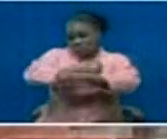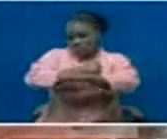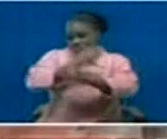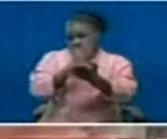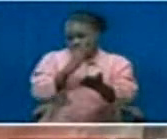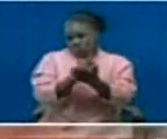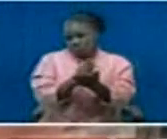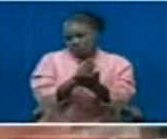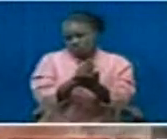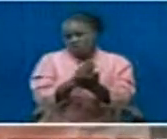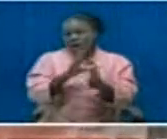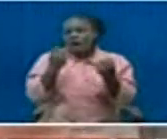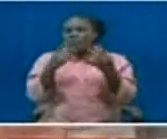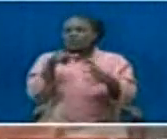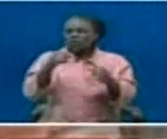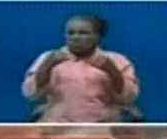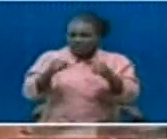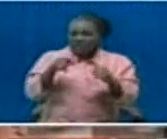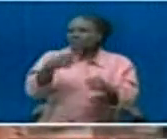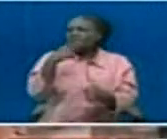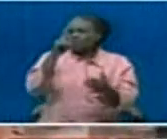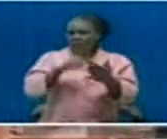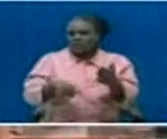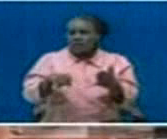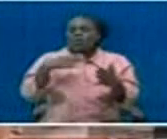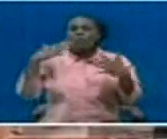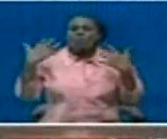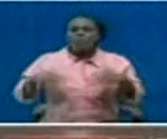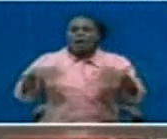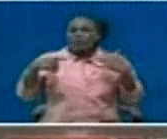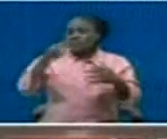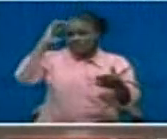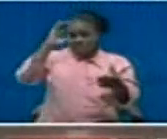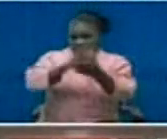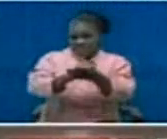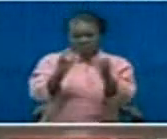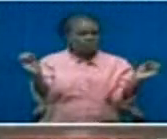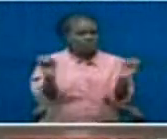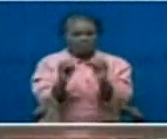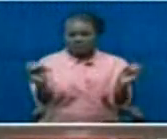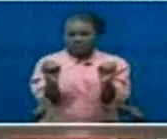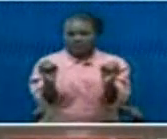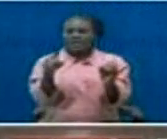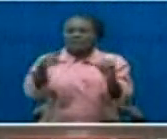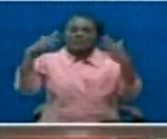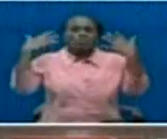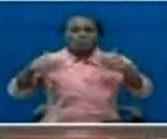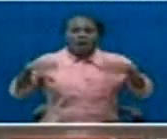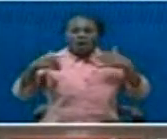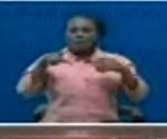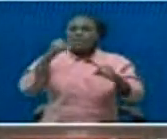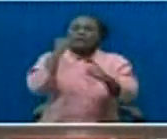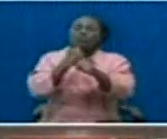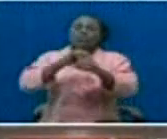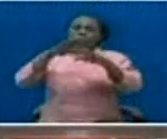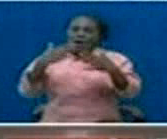how far you went, how much you struggle, what do they say? They just wonder. They can't believe it. You know, they just wonder, how come I did